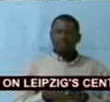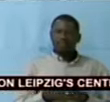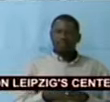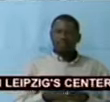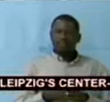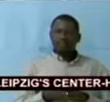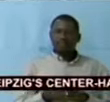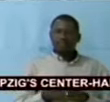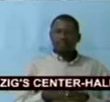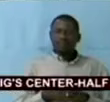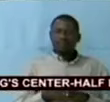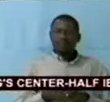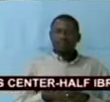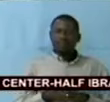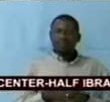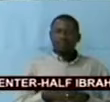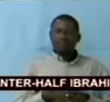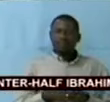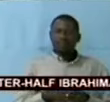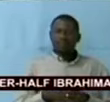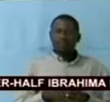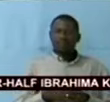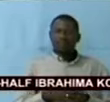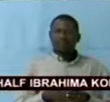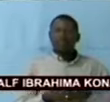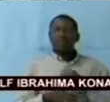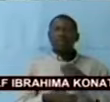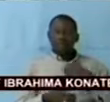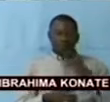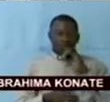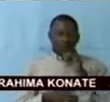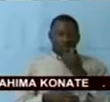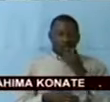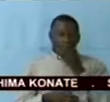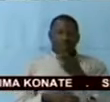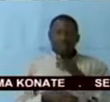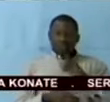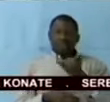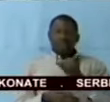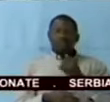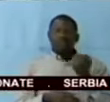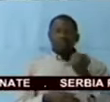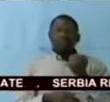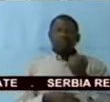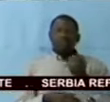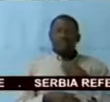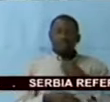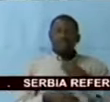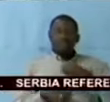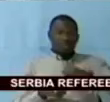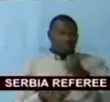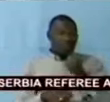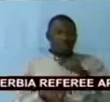that was, yes, I will say yes, because that's a constructive rejection of the